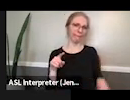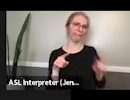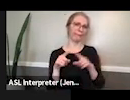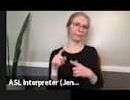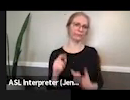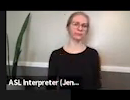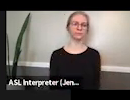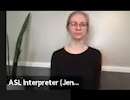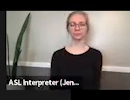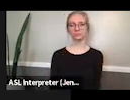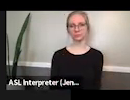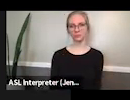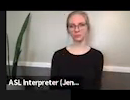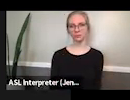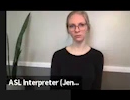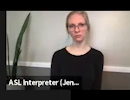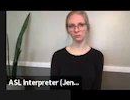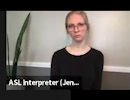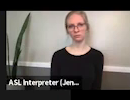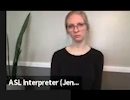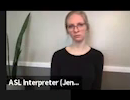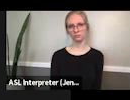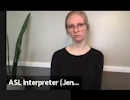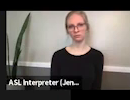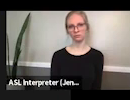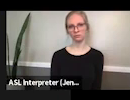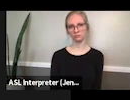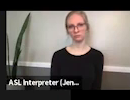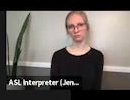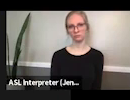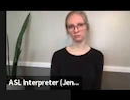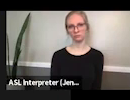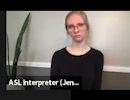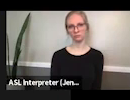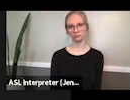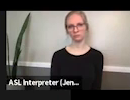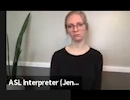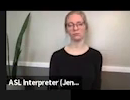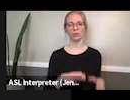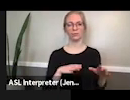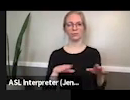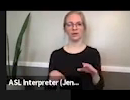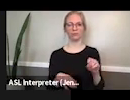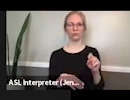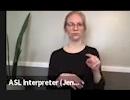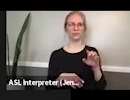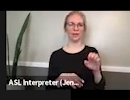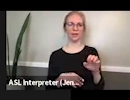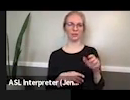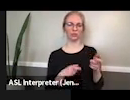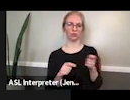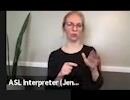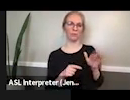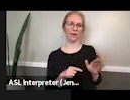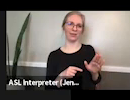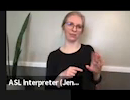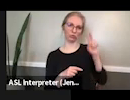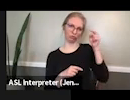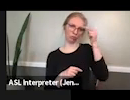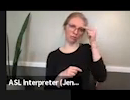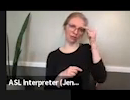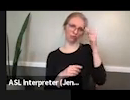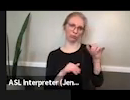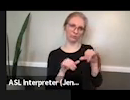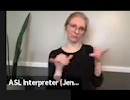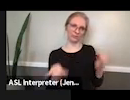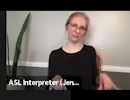You try to fight against behavior state, because behavior state is controlled by that baby's neurological system. And as